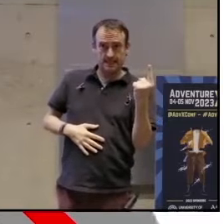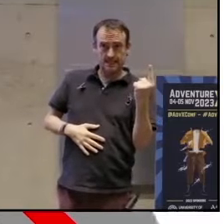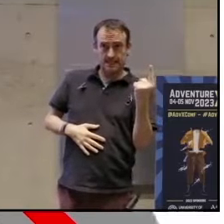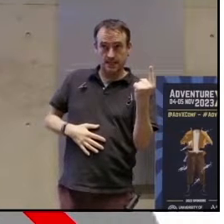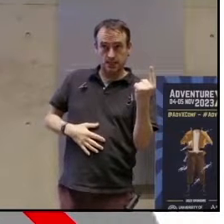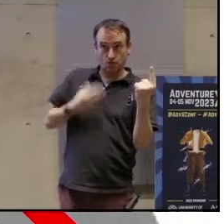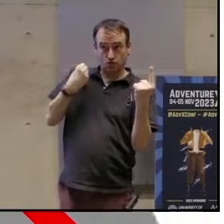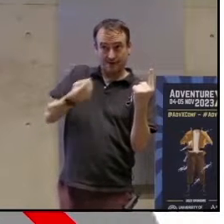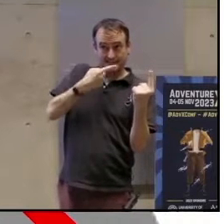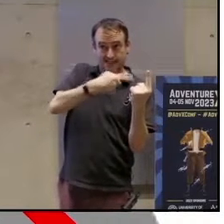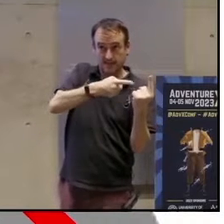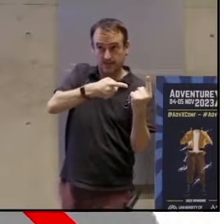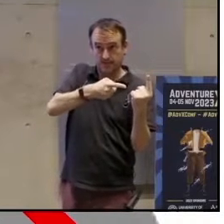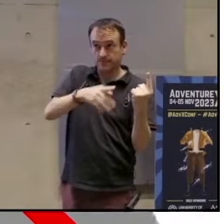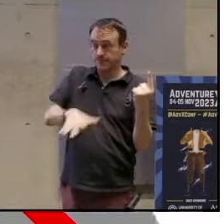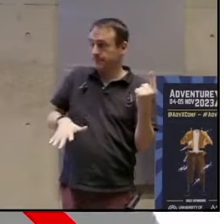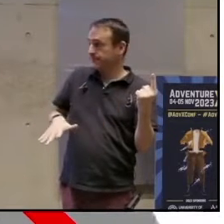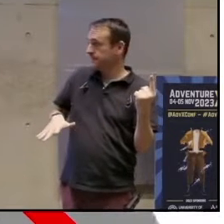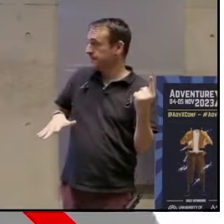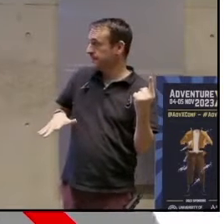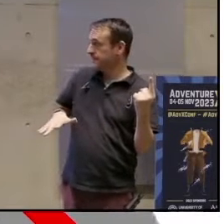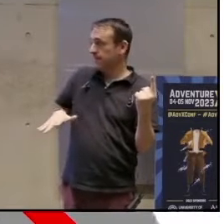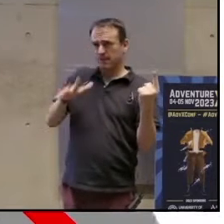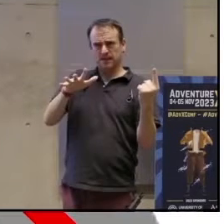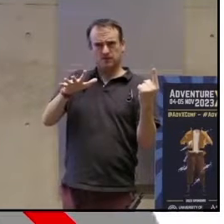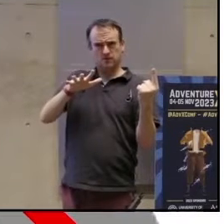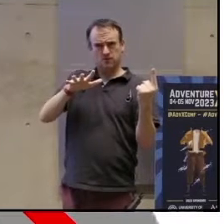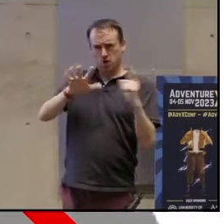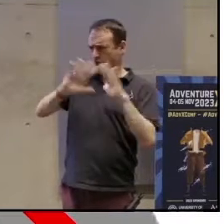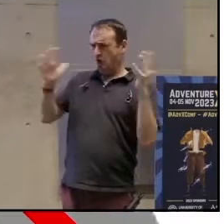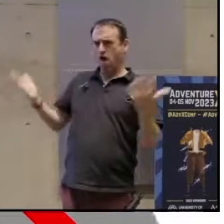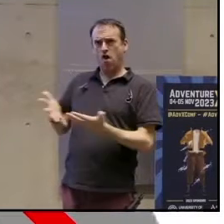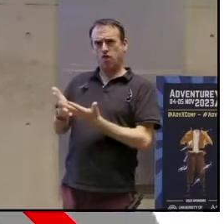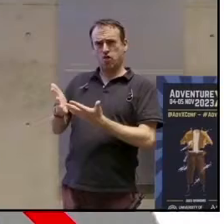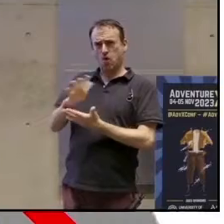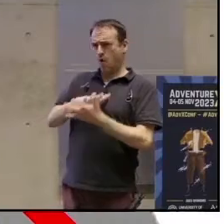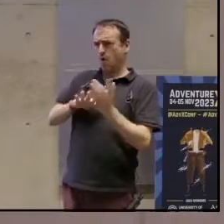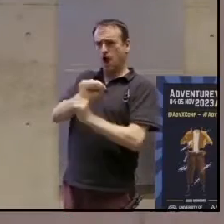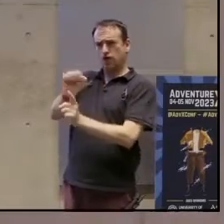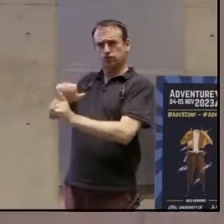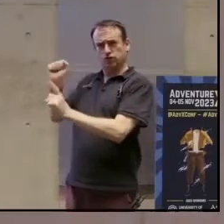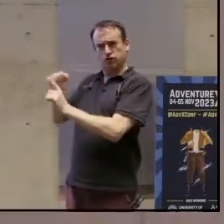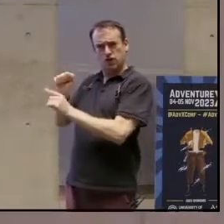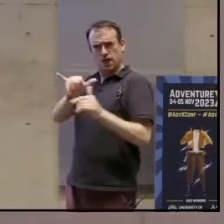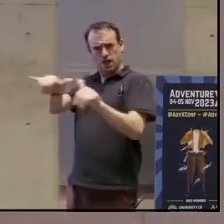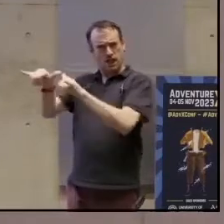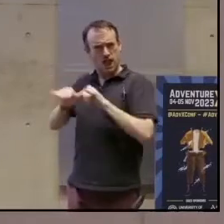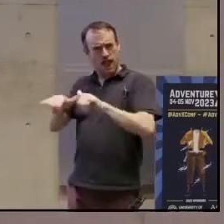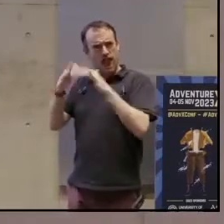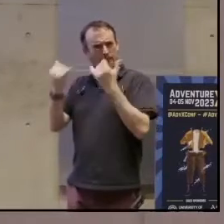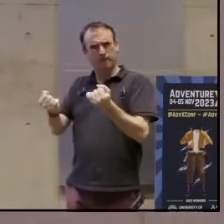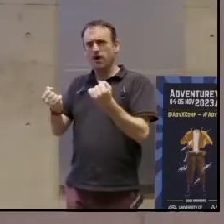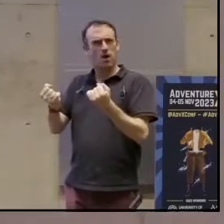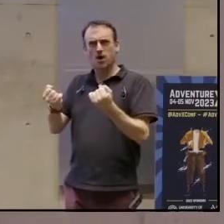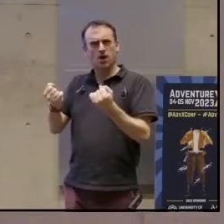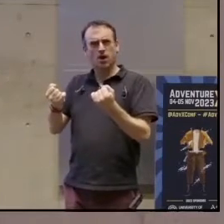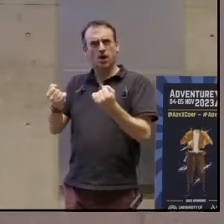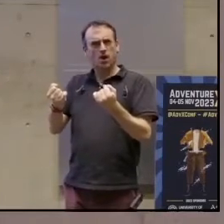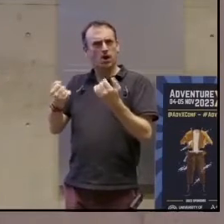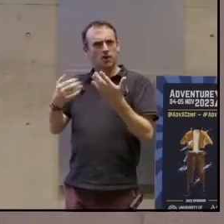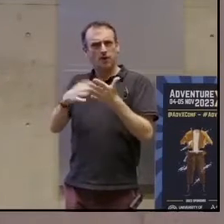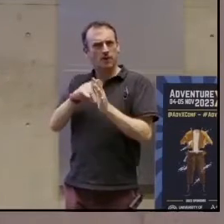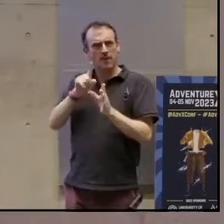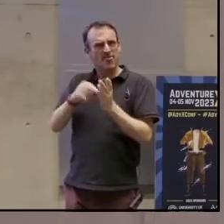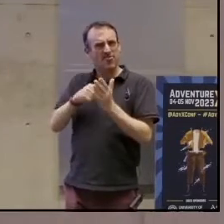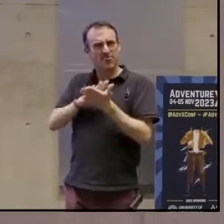what myth means, which is something that every single culture on the earth has devised. They have myths, they have music, and we have devised a